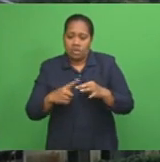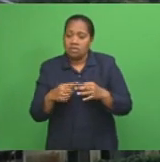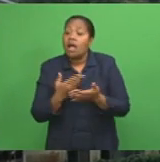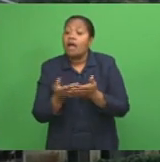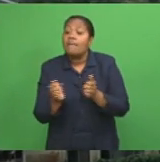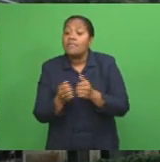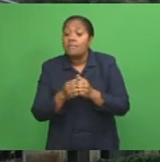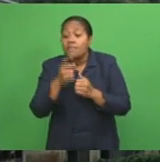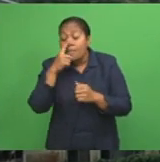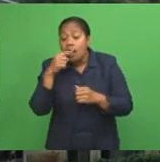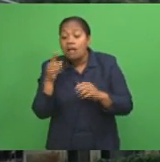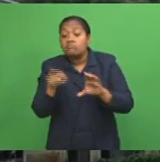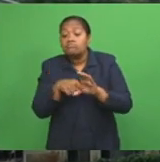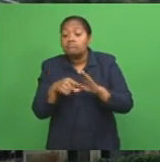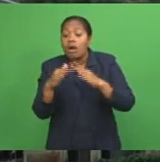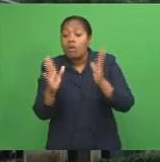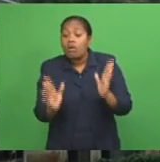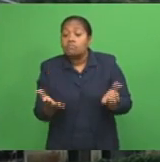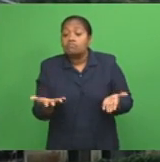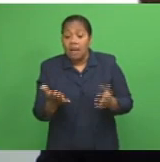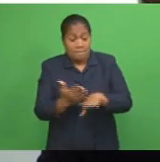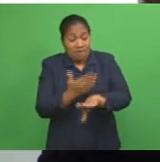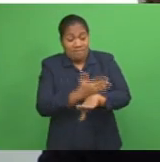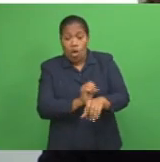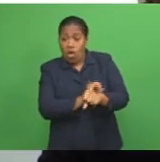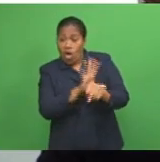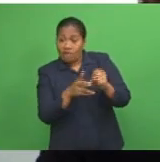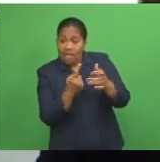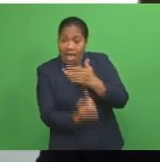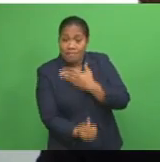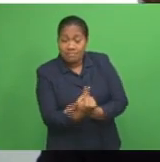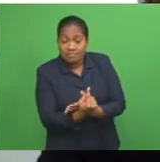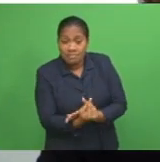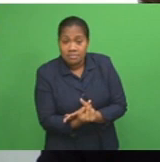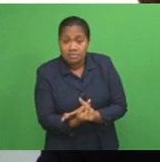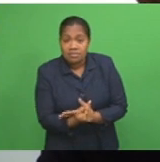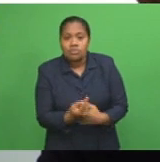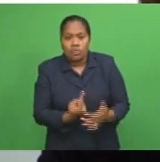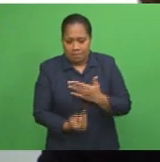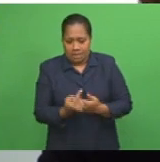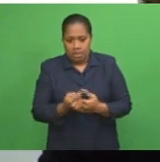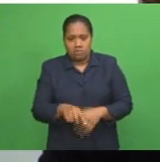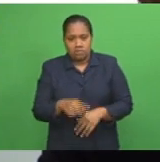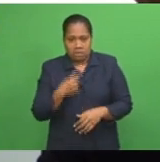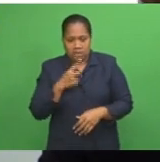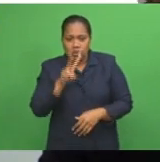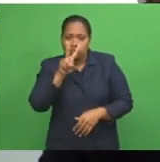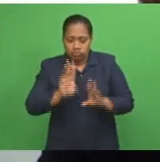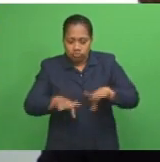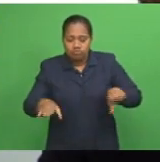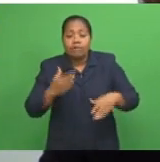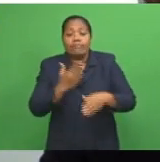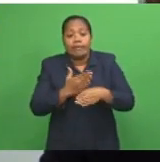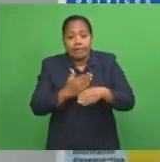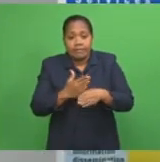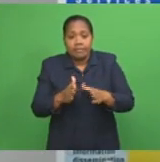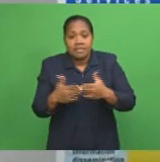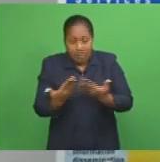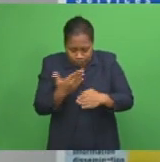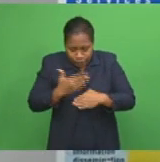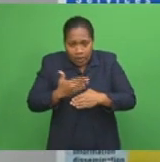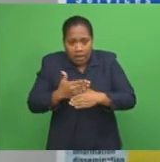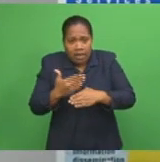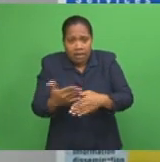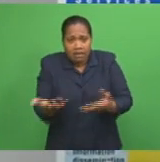you doing before COVID hit? It turns out she's got two children who are currently in employment. The